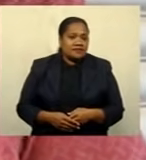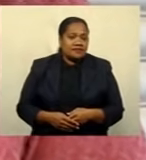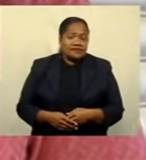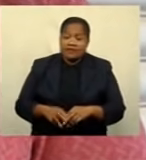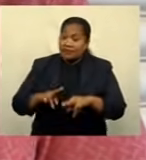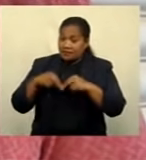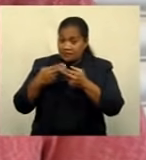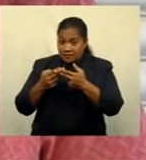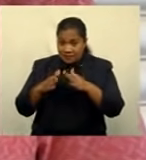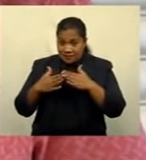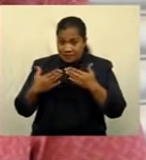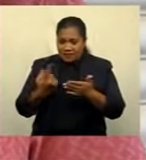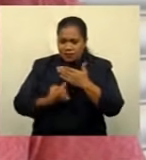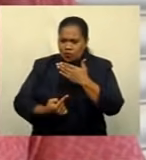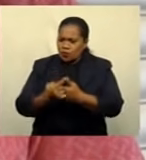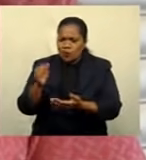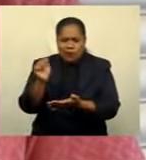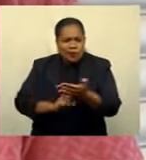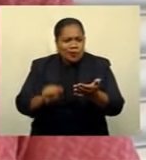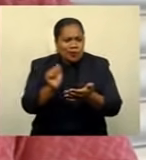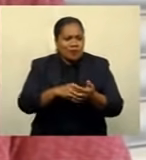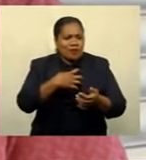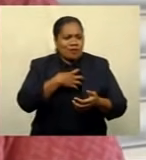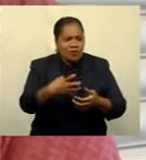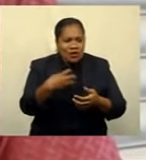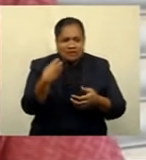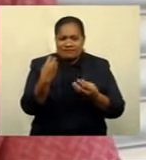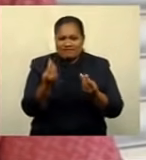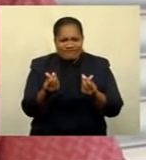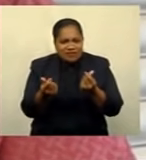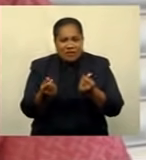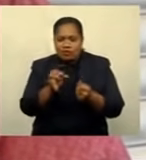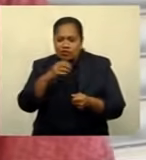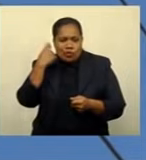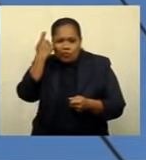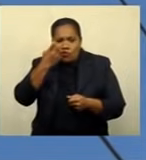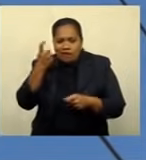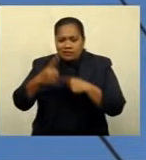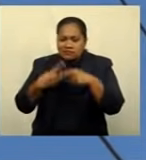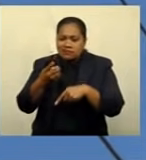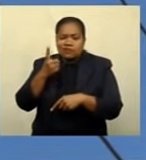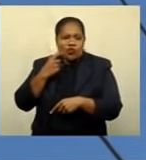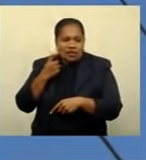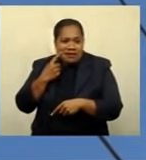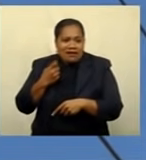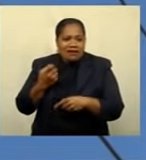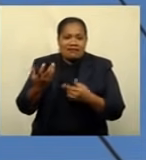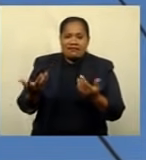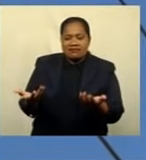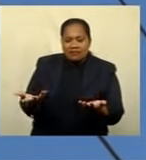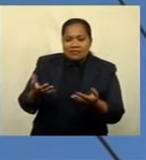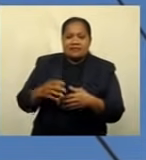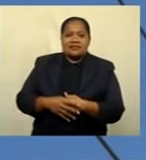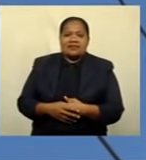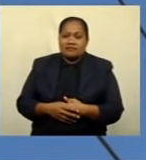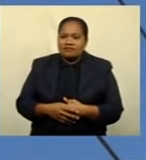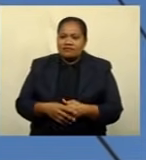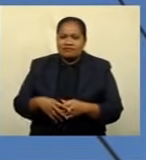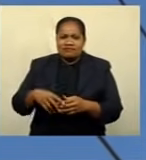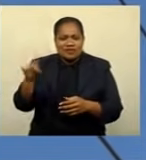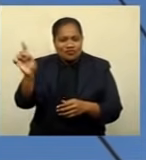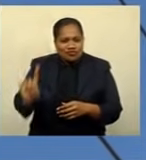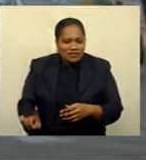Families will now be able to buy more groceries and will not worry about the water and EFL bills. While delivering the 2021 and